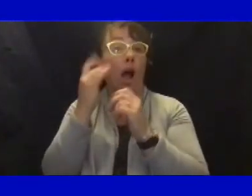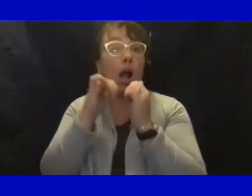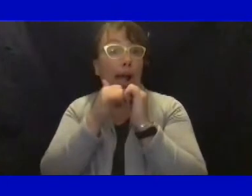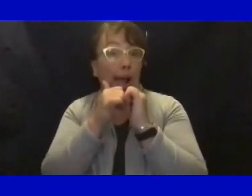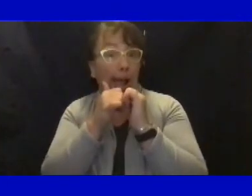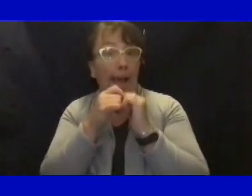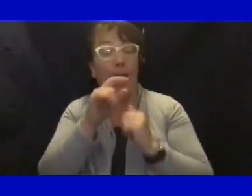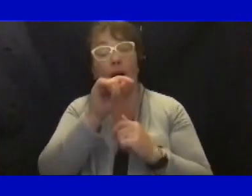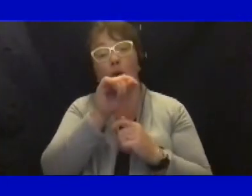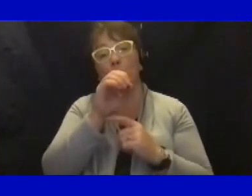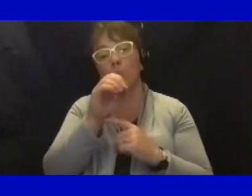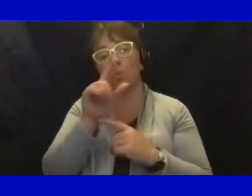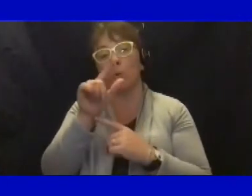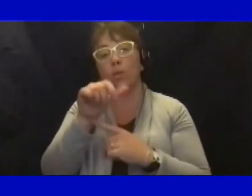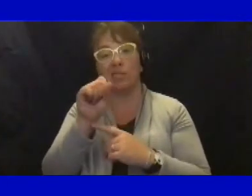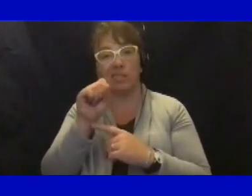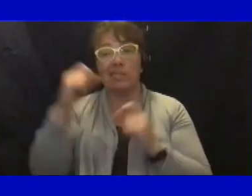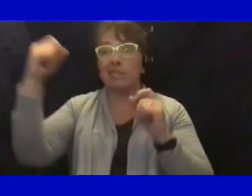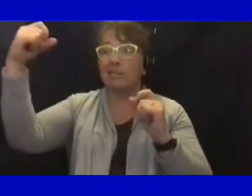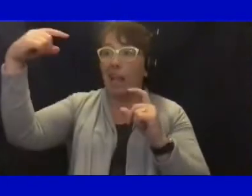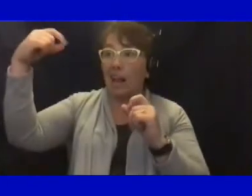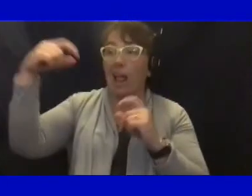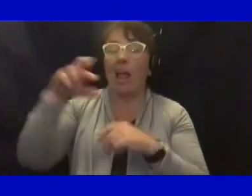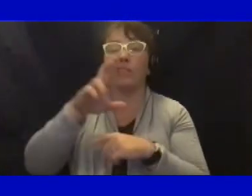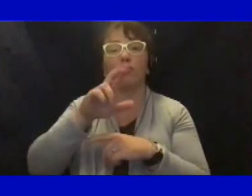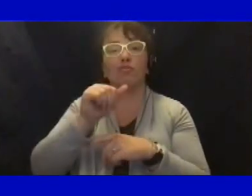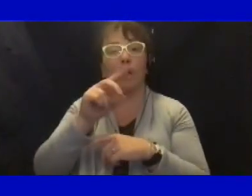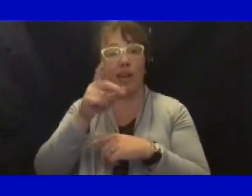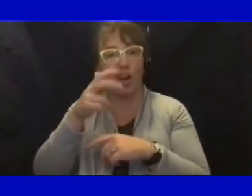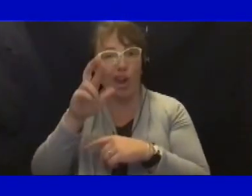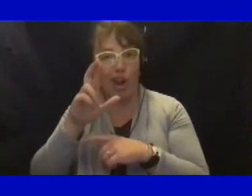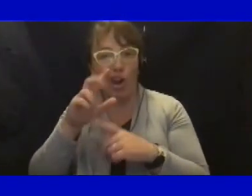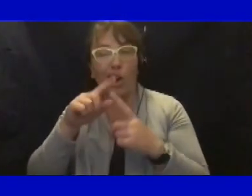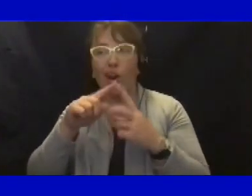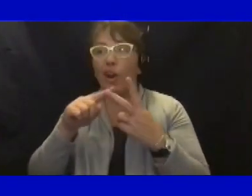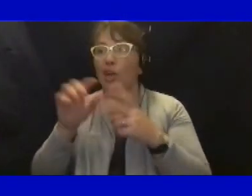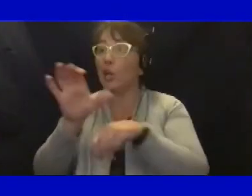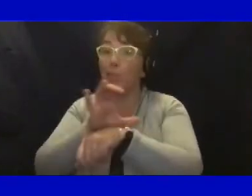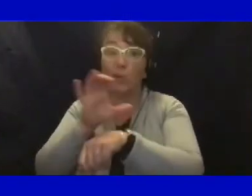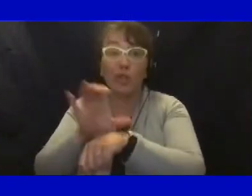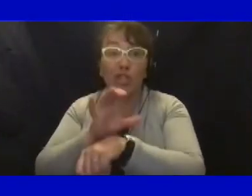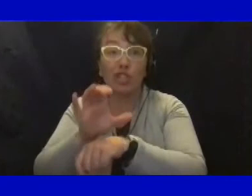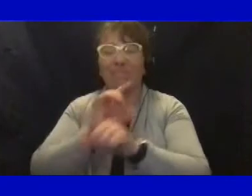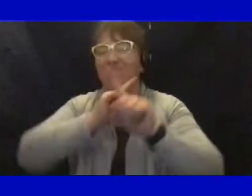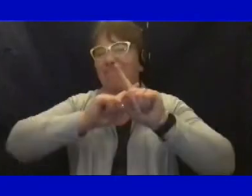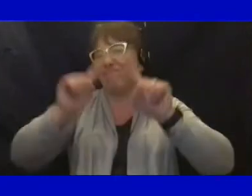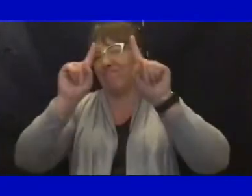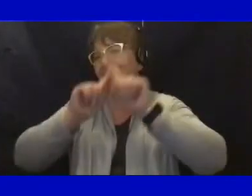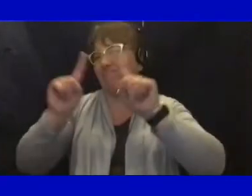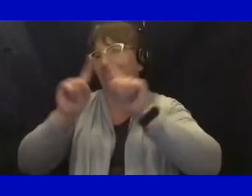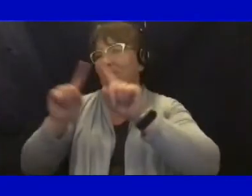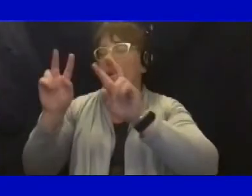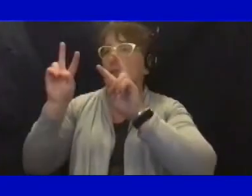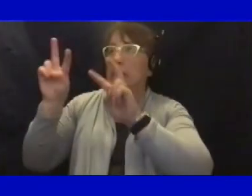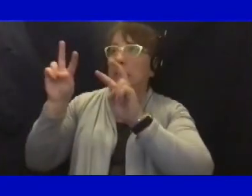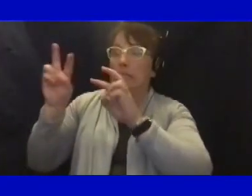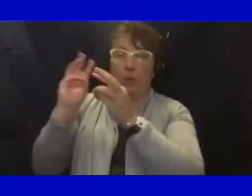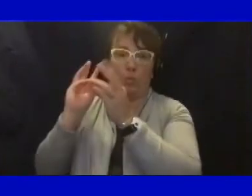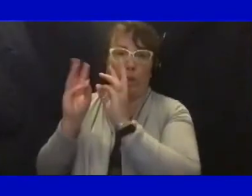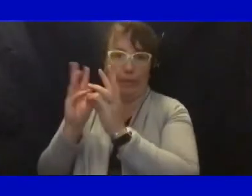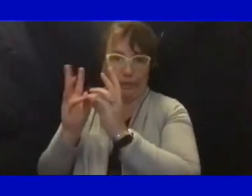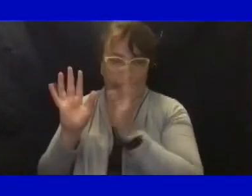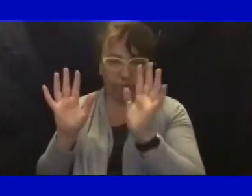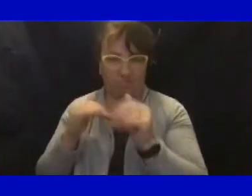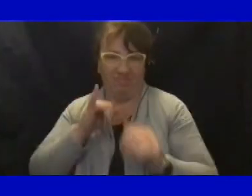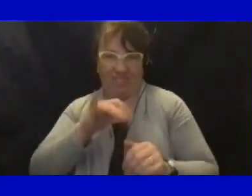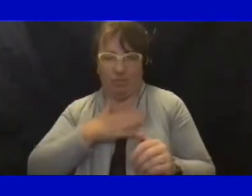satellite, radar, computer models. The bottom line is we provide information directly to flood control